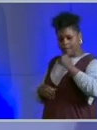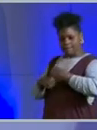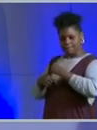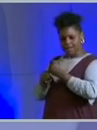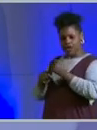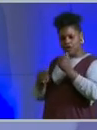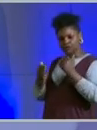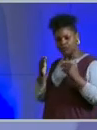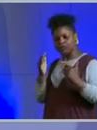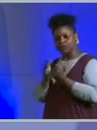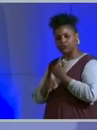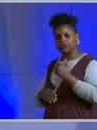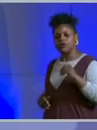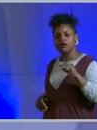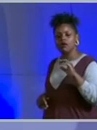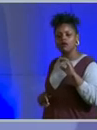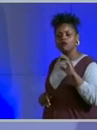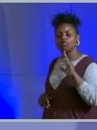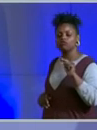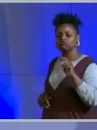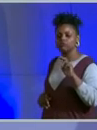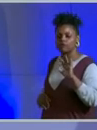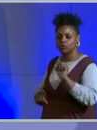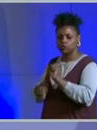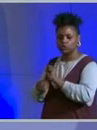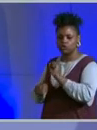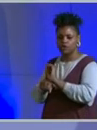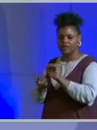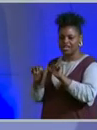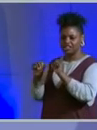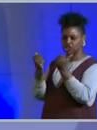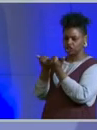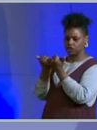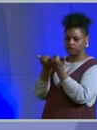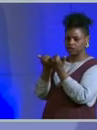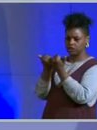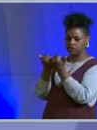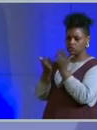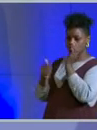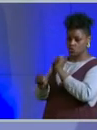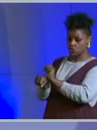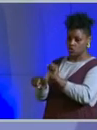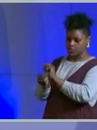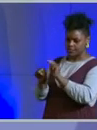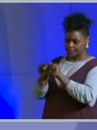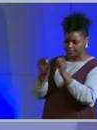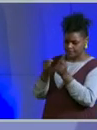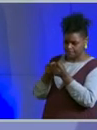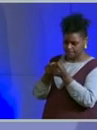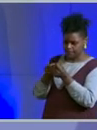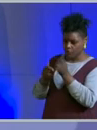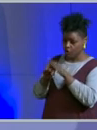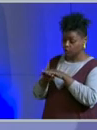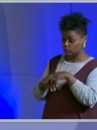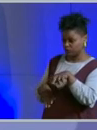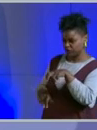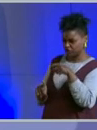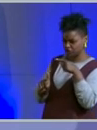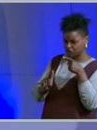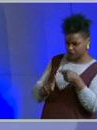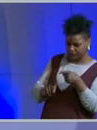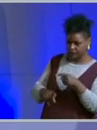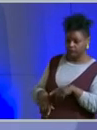new cluster of work of agencies in our government that will work as a team on transportation,